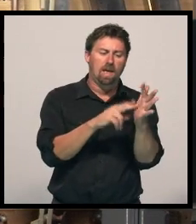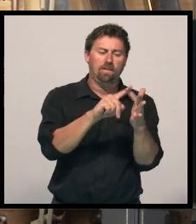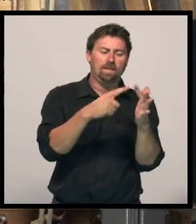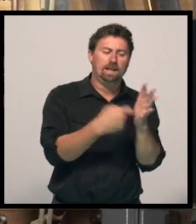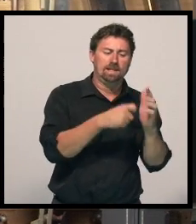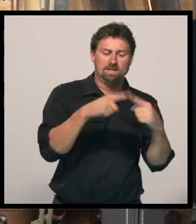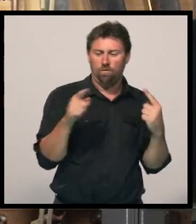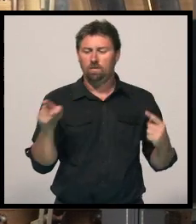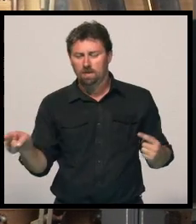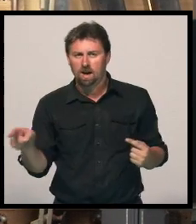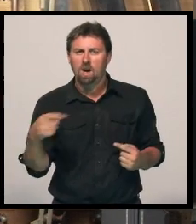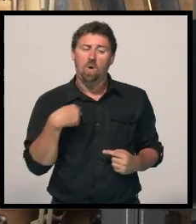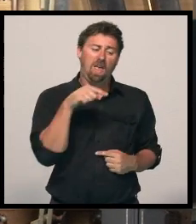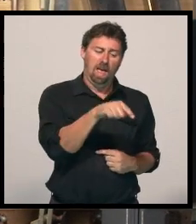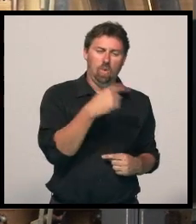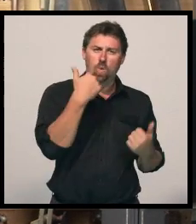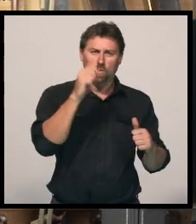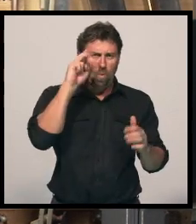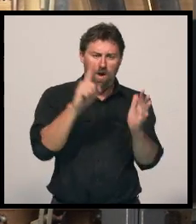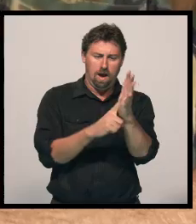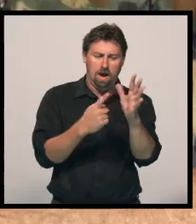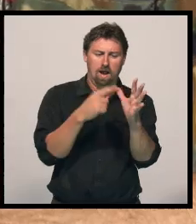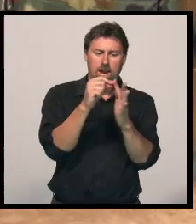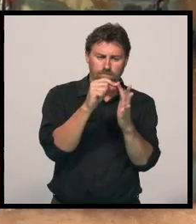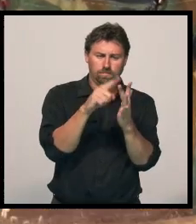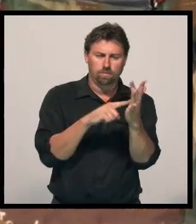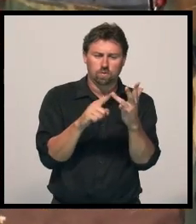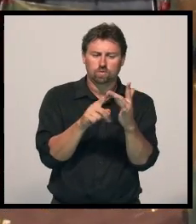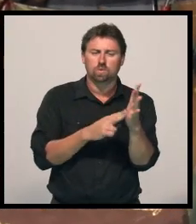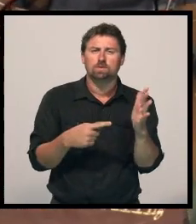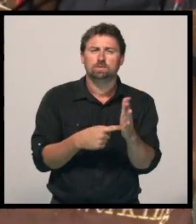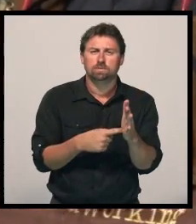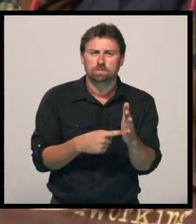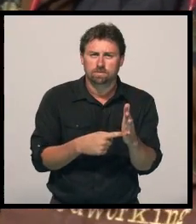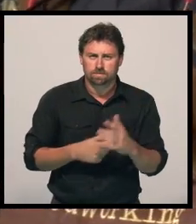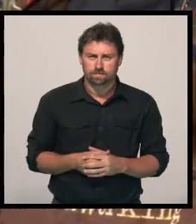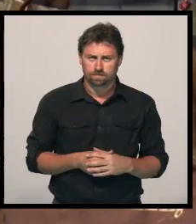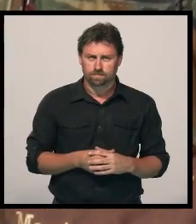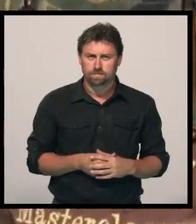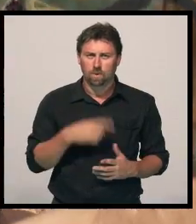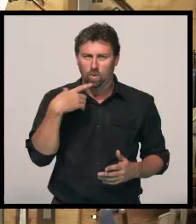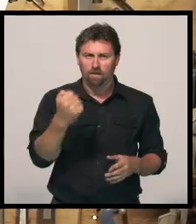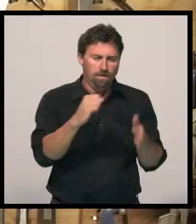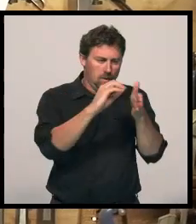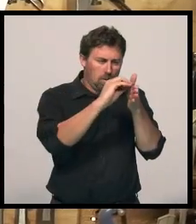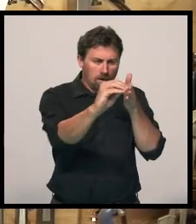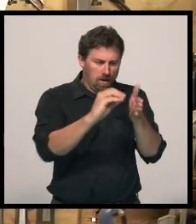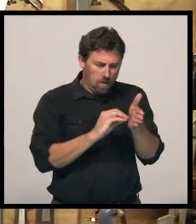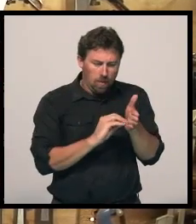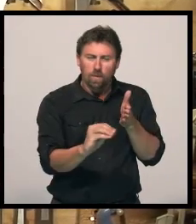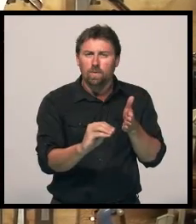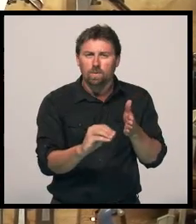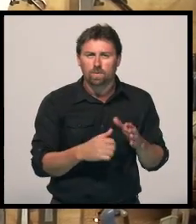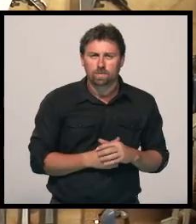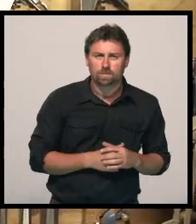a lap joint. So what we've got to do is cut two rebates in the side here and down the bottom, because like the